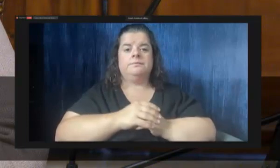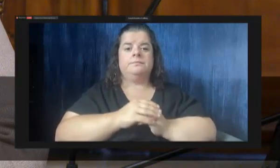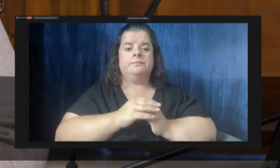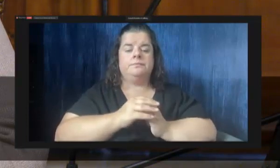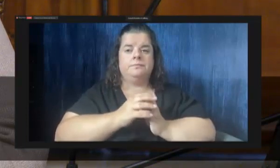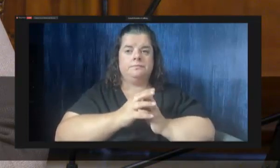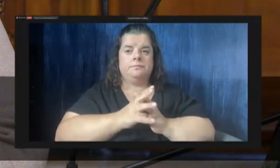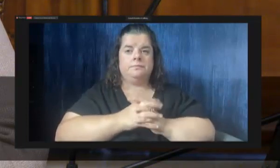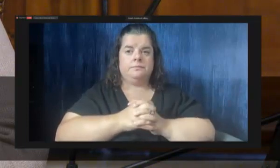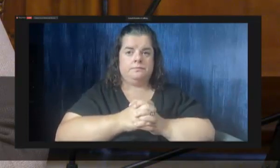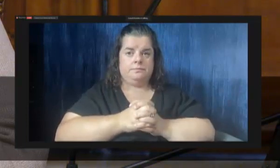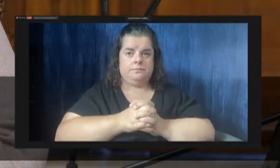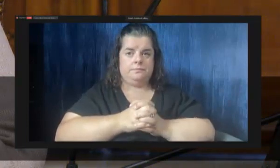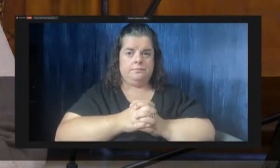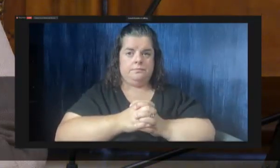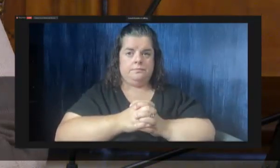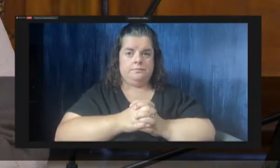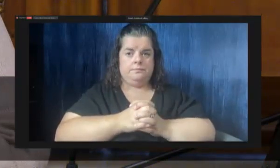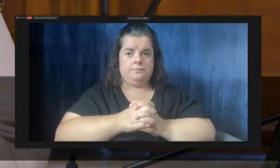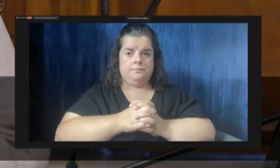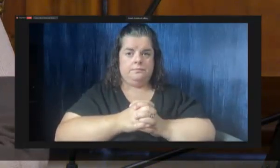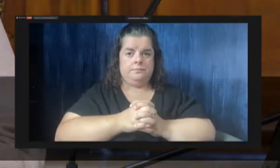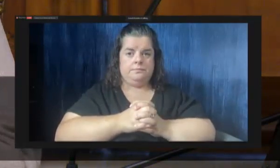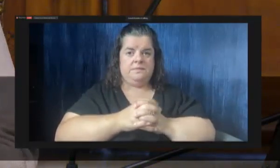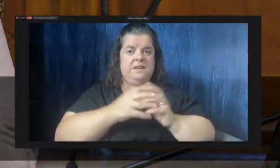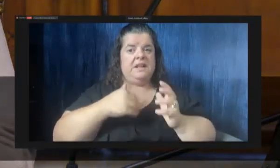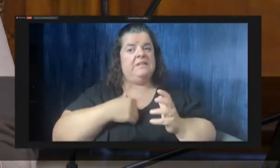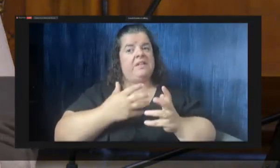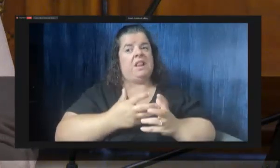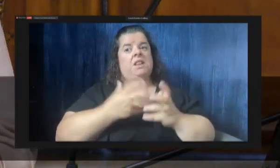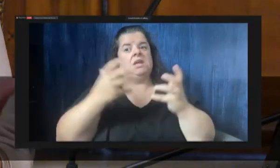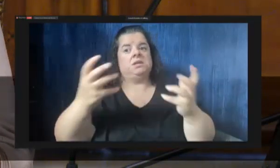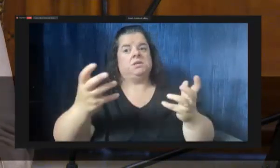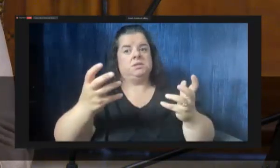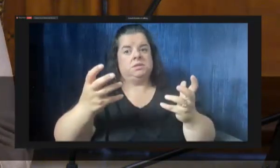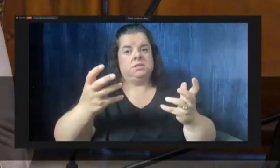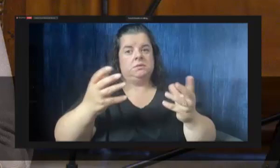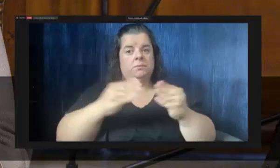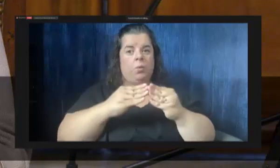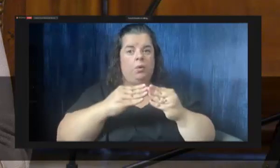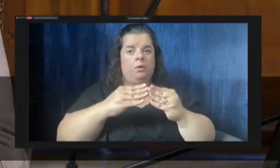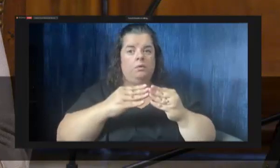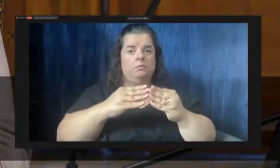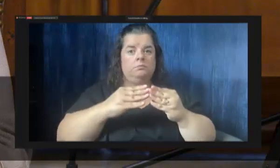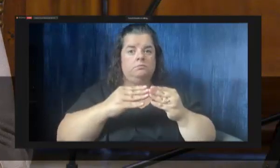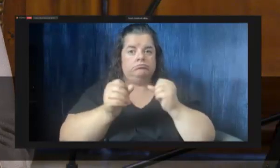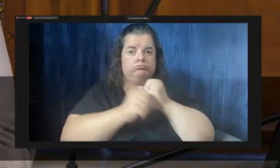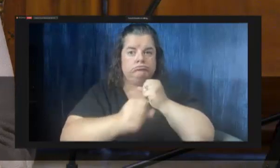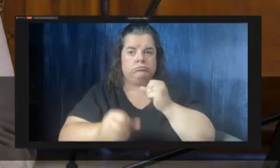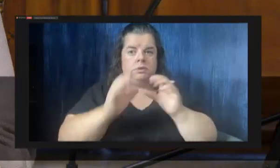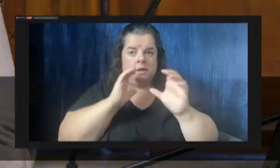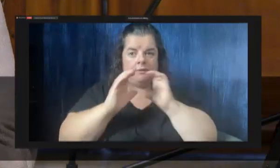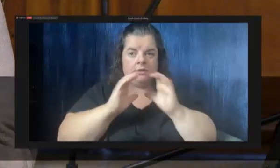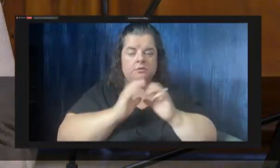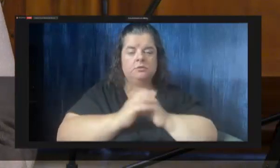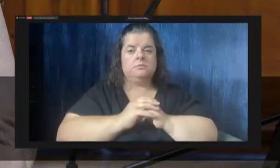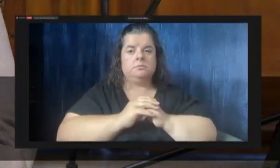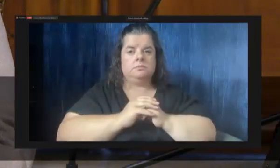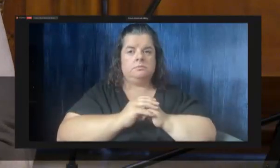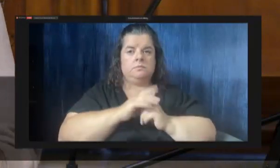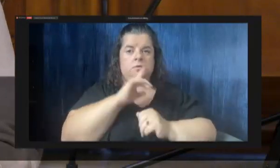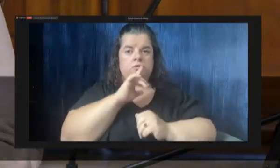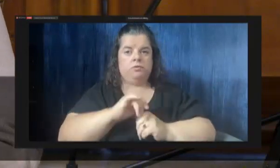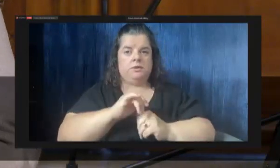And there's, I think, a lot longer conversation, as Councilman Wilson was saying, about really getting people